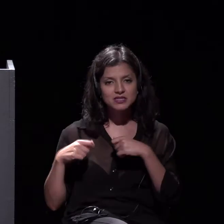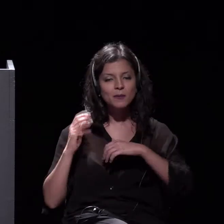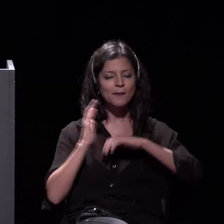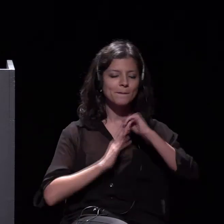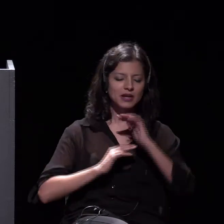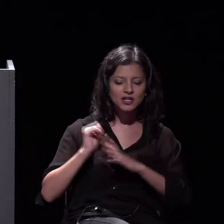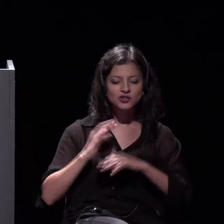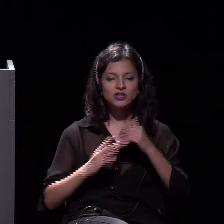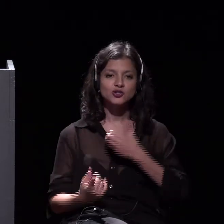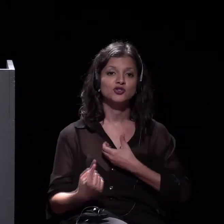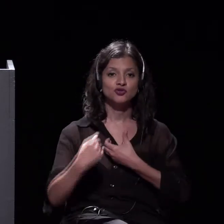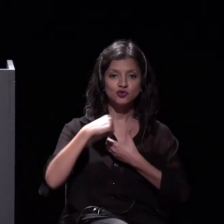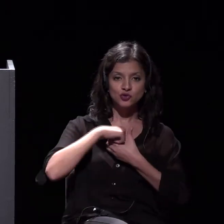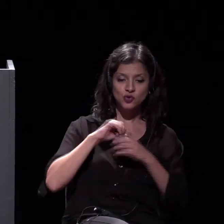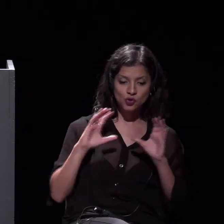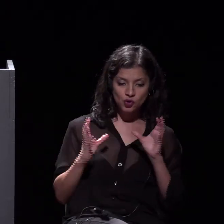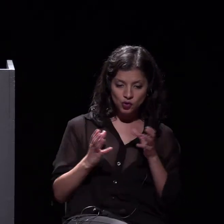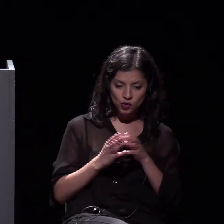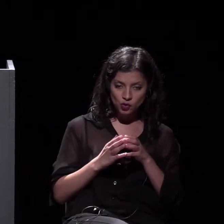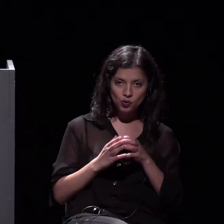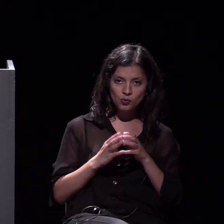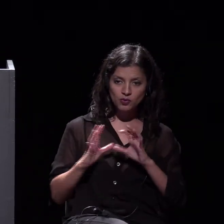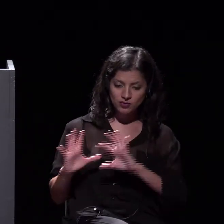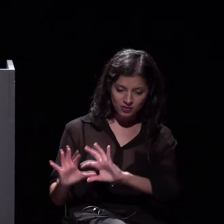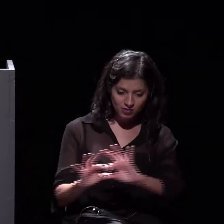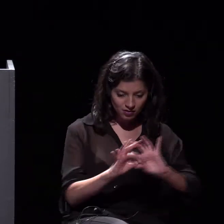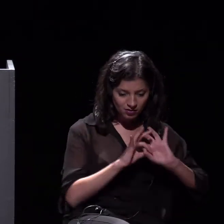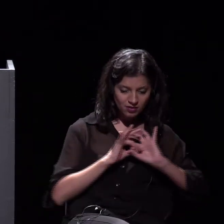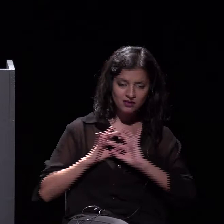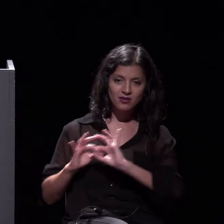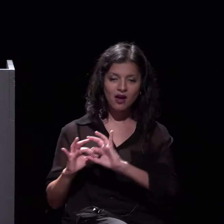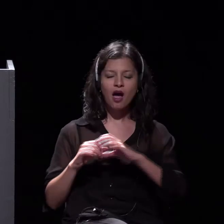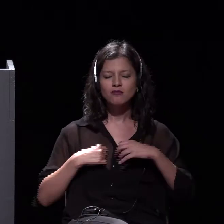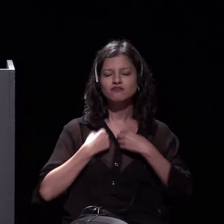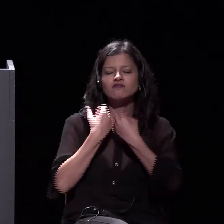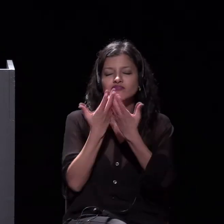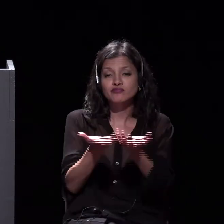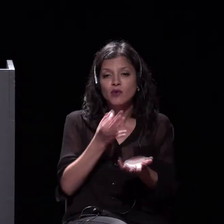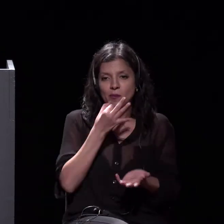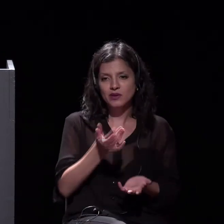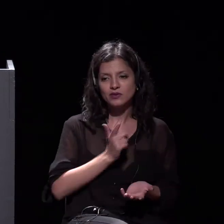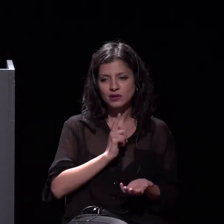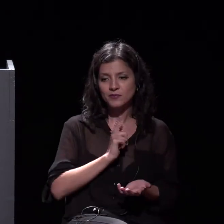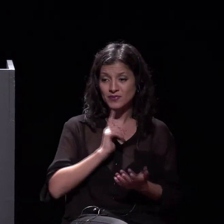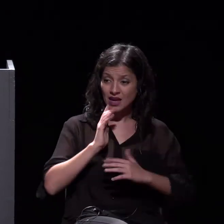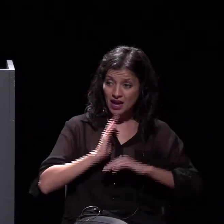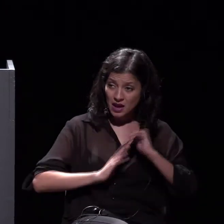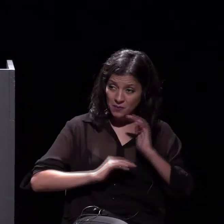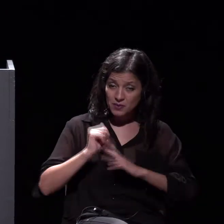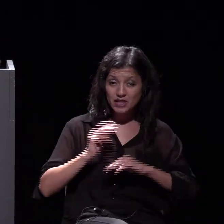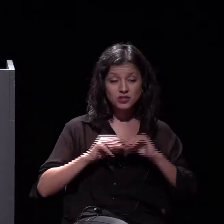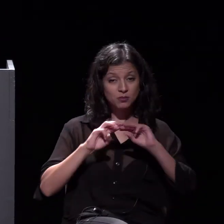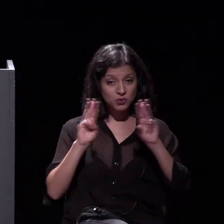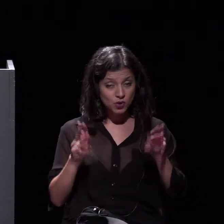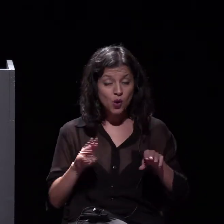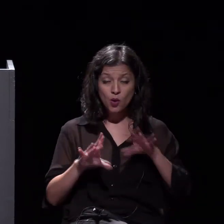I think that as we try to think of a curatorial or museological practice that takes on the challenge of decolonization,